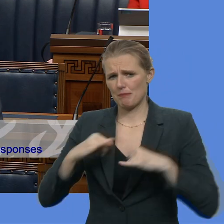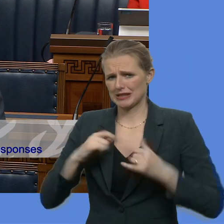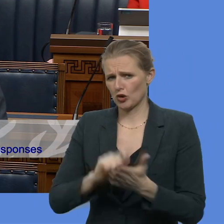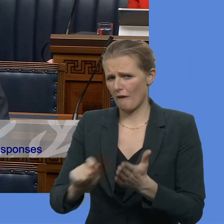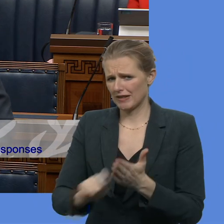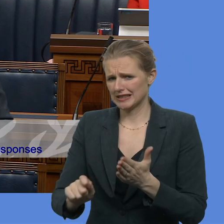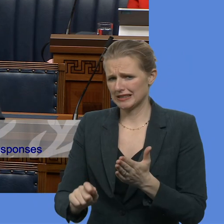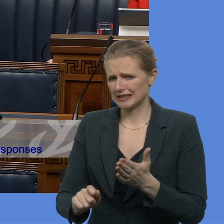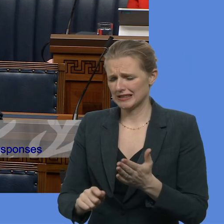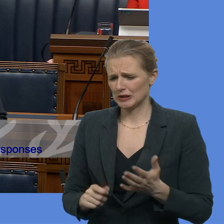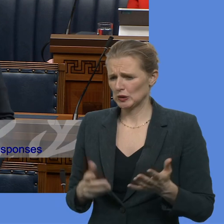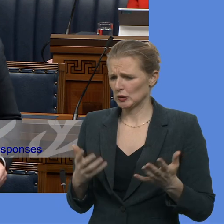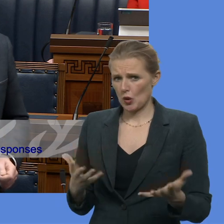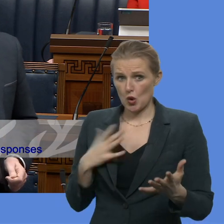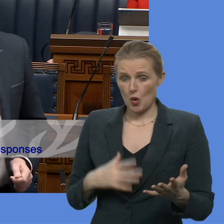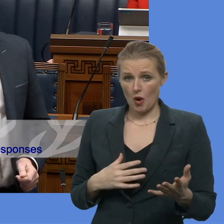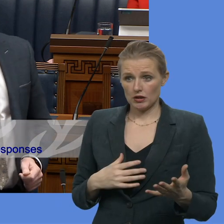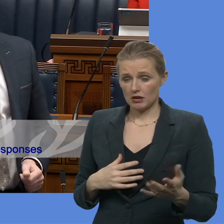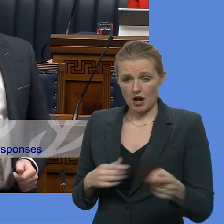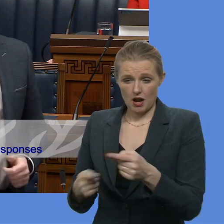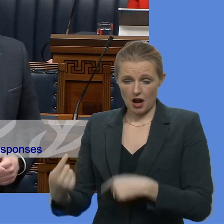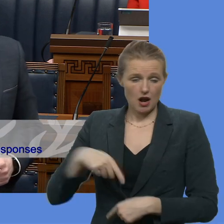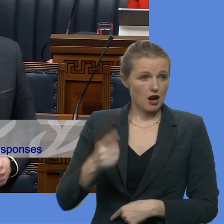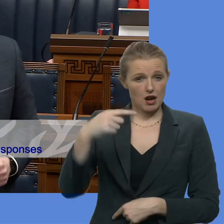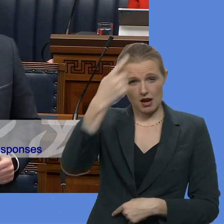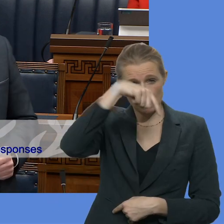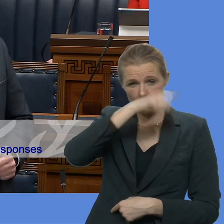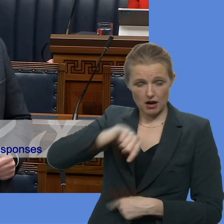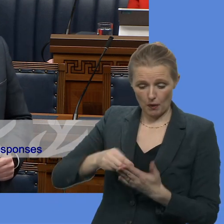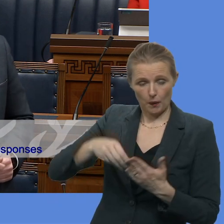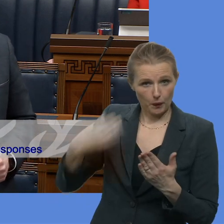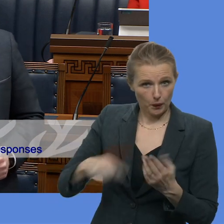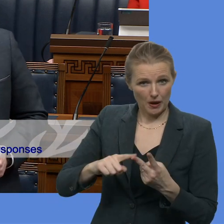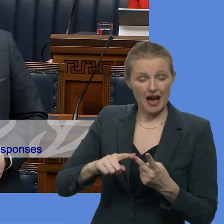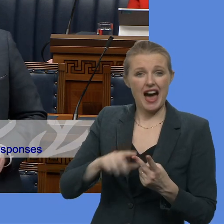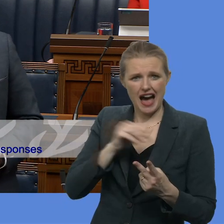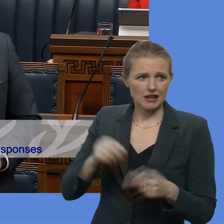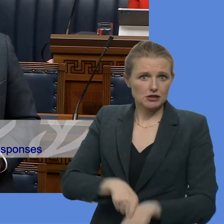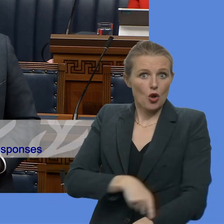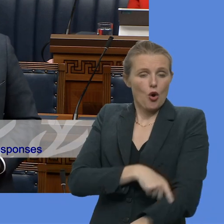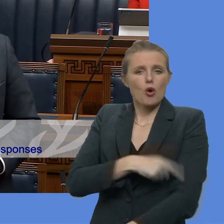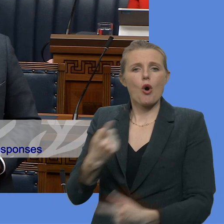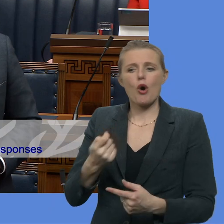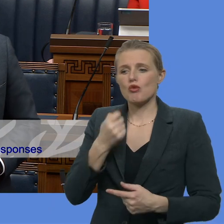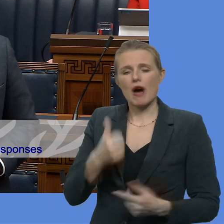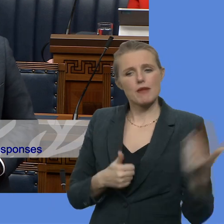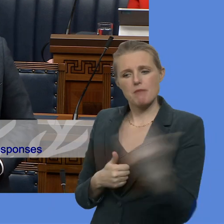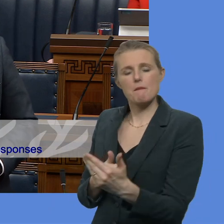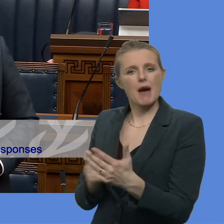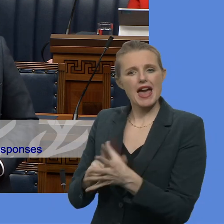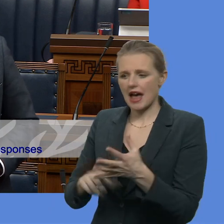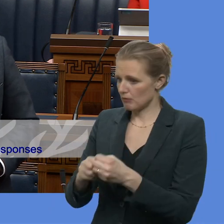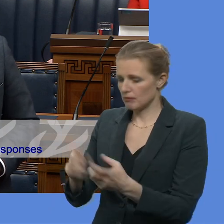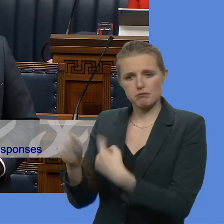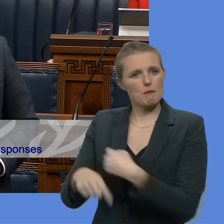and straightforward. Do you want the information as soon and as quickly as you can get it in the most efficient way, or do you want to go through that whole palaver